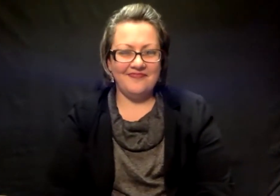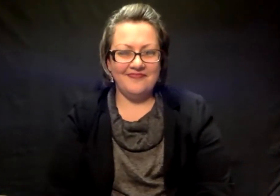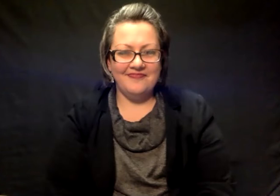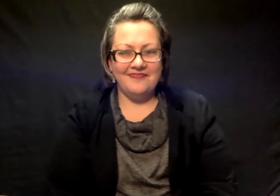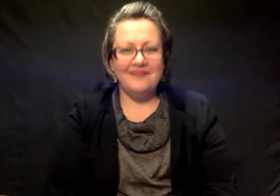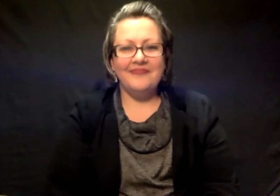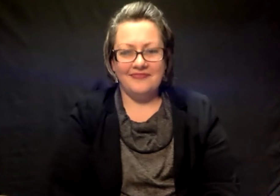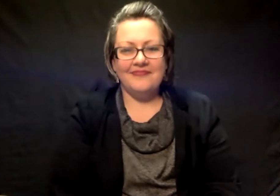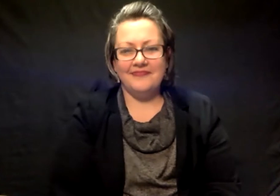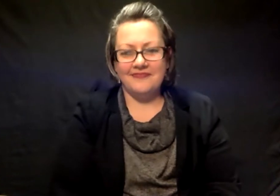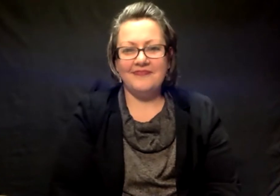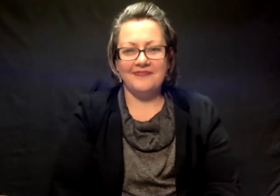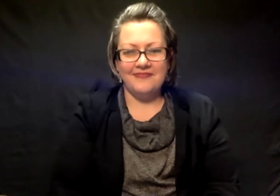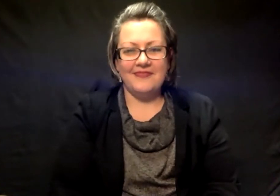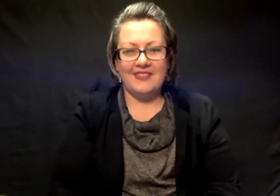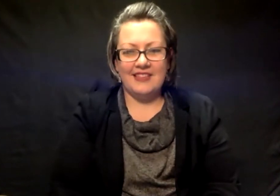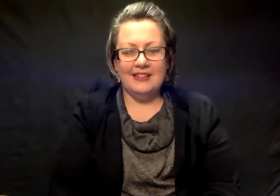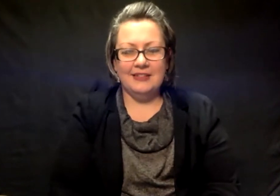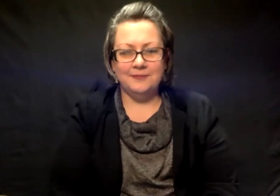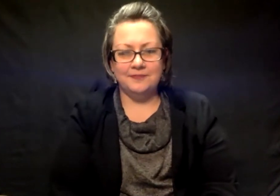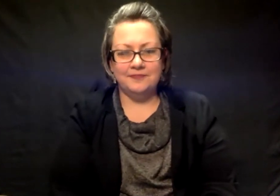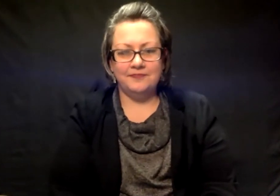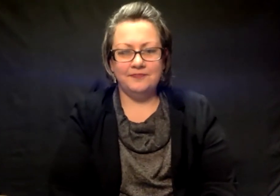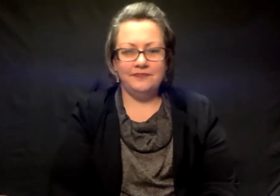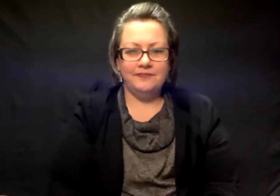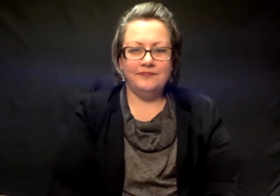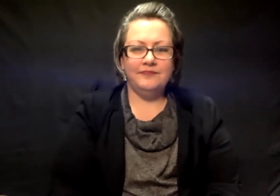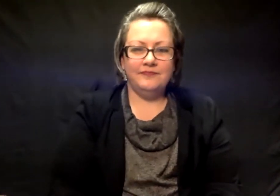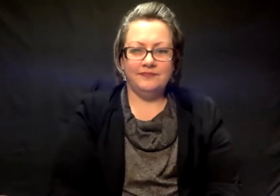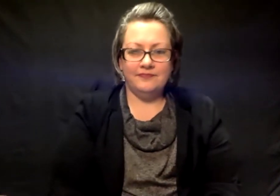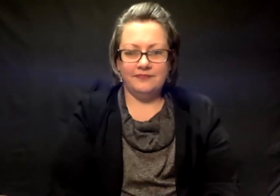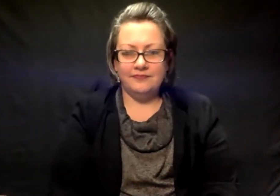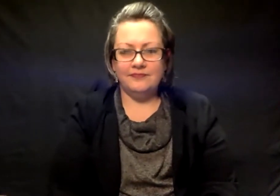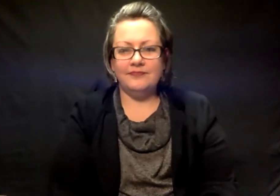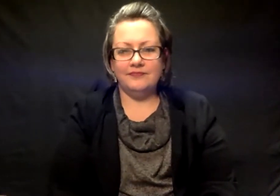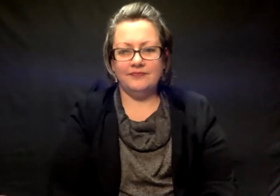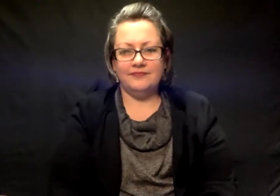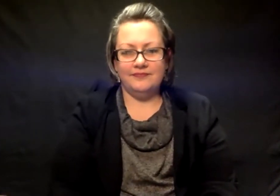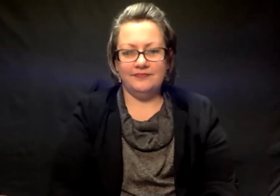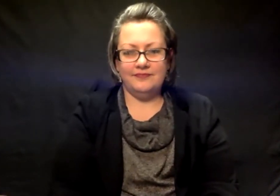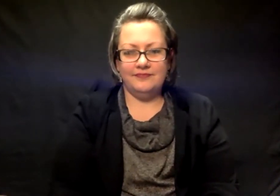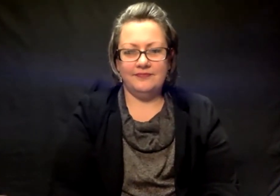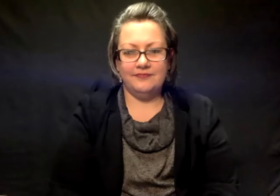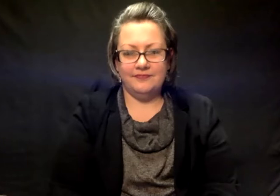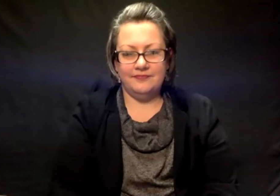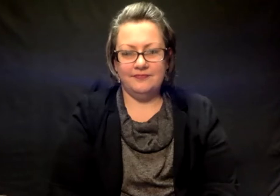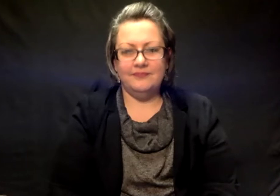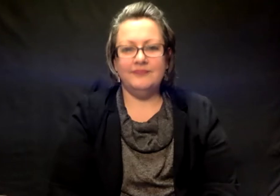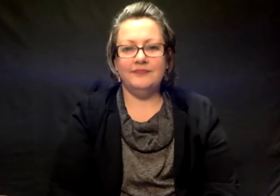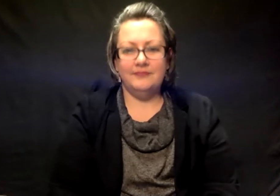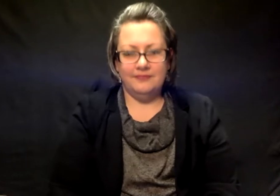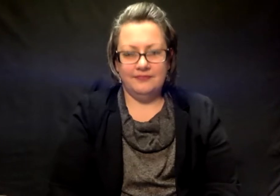We have a lot of different video phone companies. If you have not downloaded or gotten a video phone, you